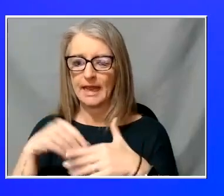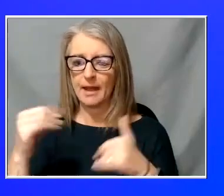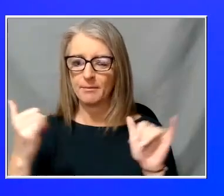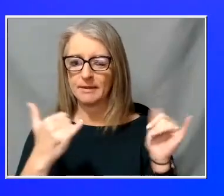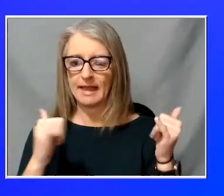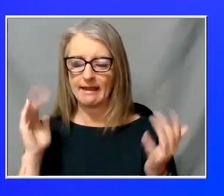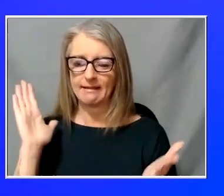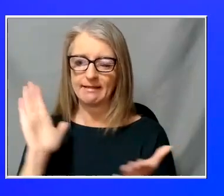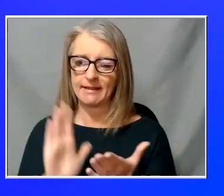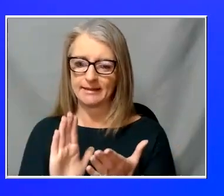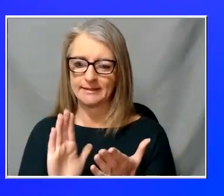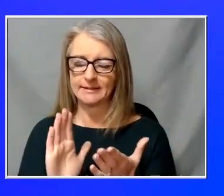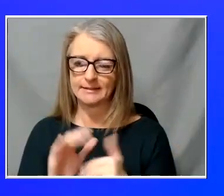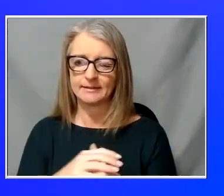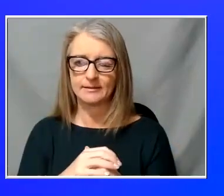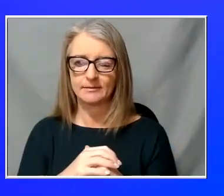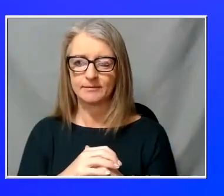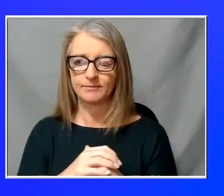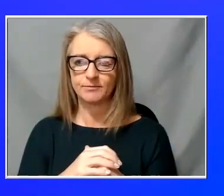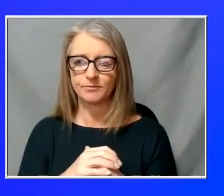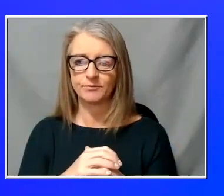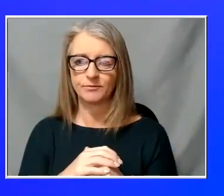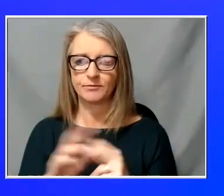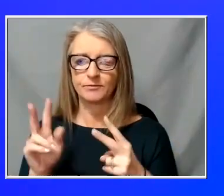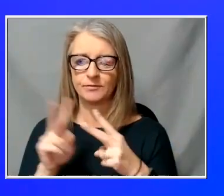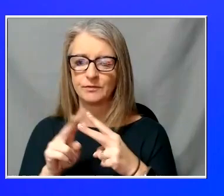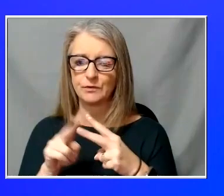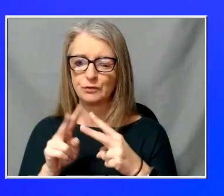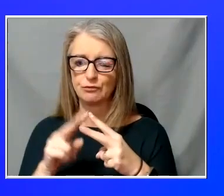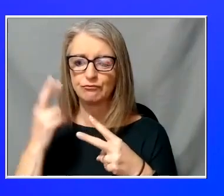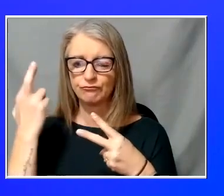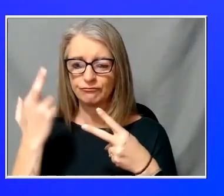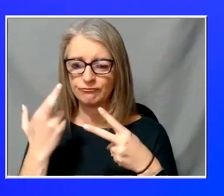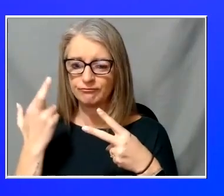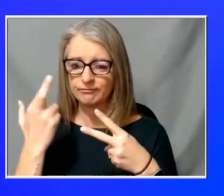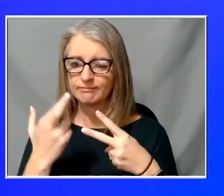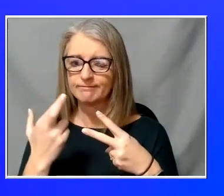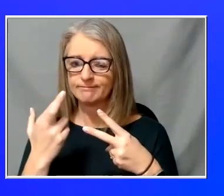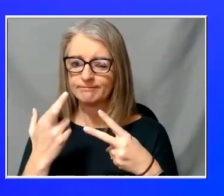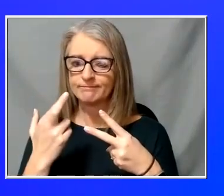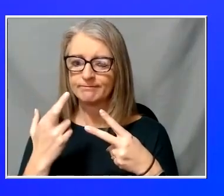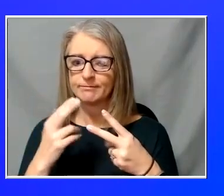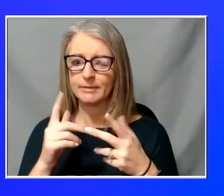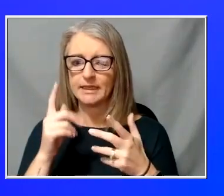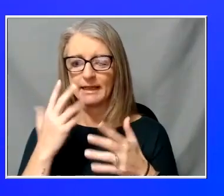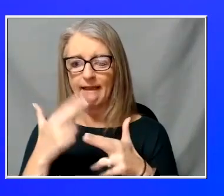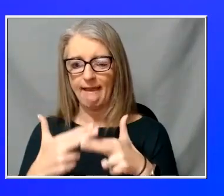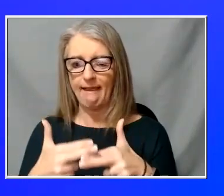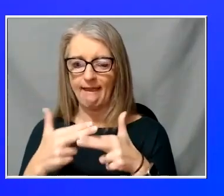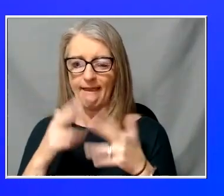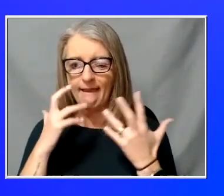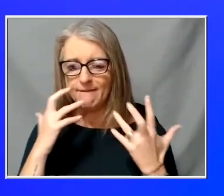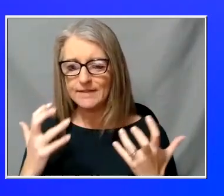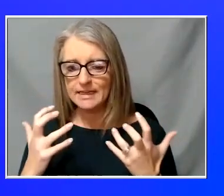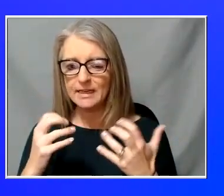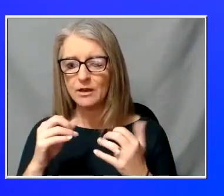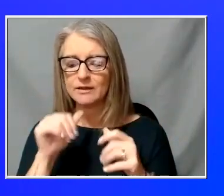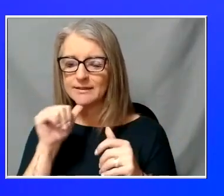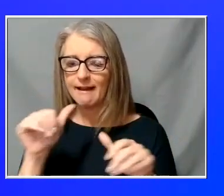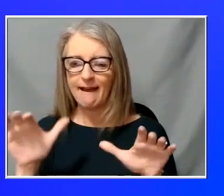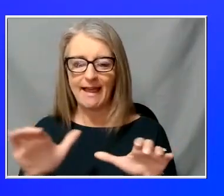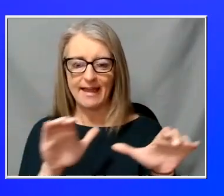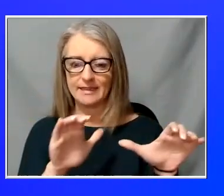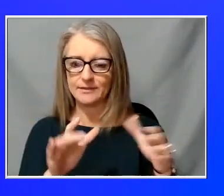less. These two main factors of being overweight and being inactive, can